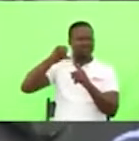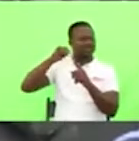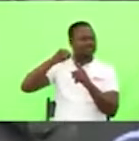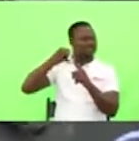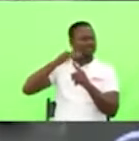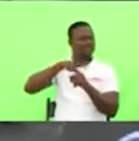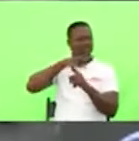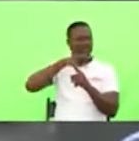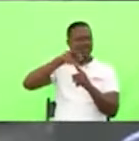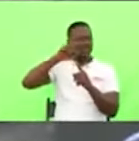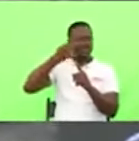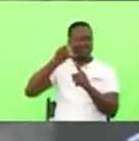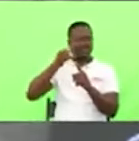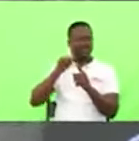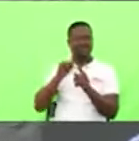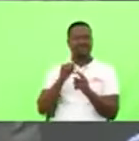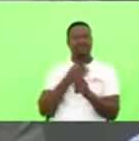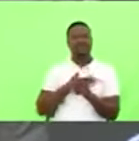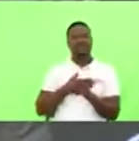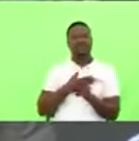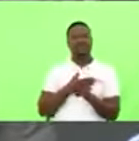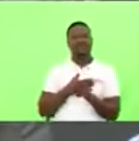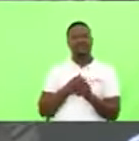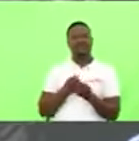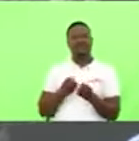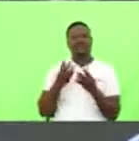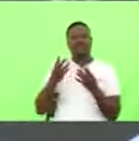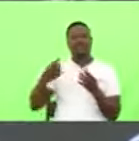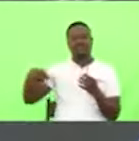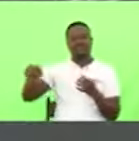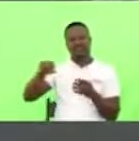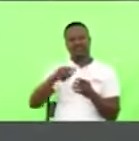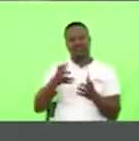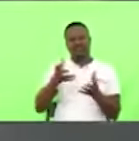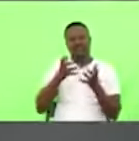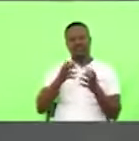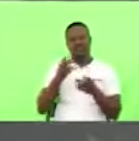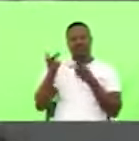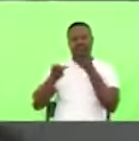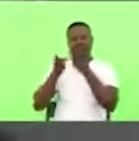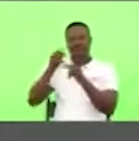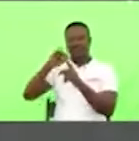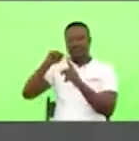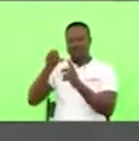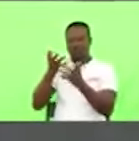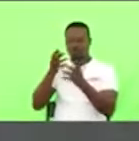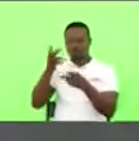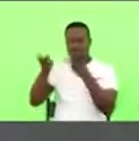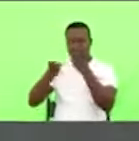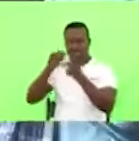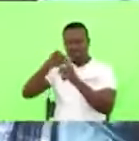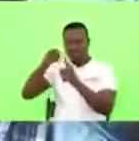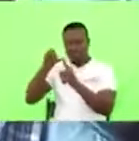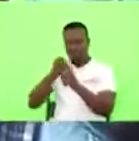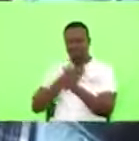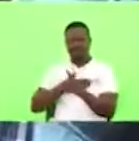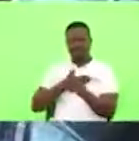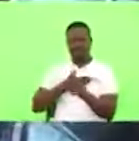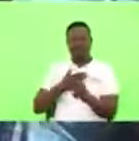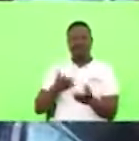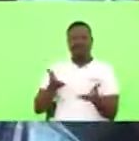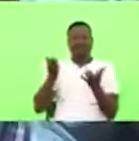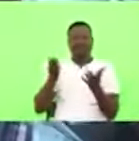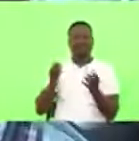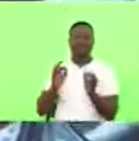Jerusalem. Okay, let me say, how many of you will want to visit Jerusalem? Yeah, I think that one will be fair.